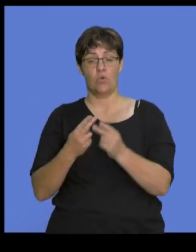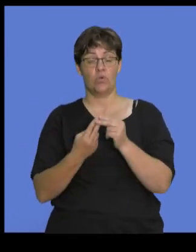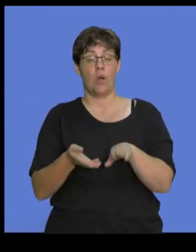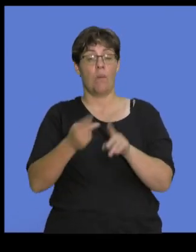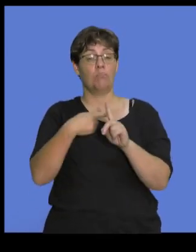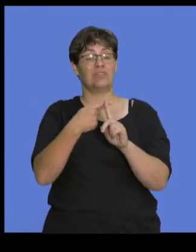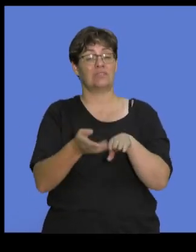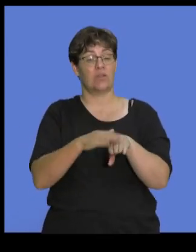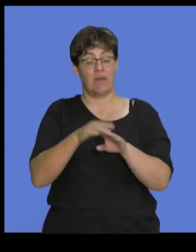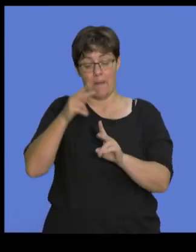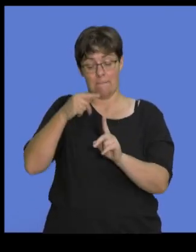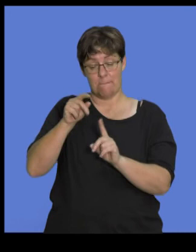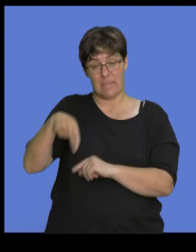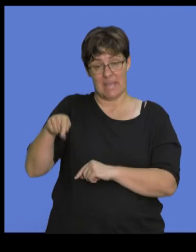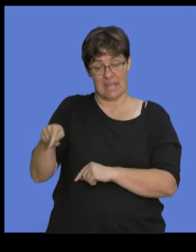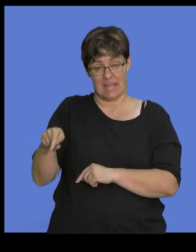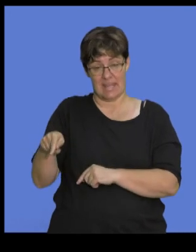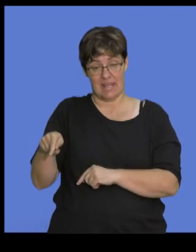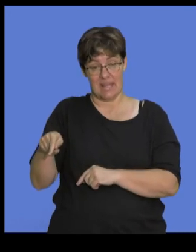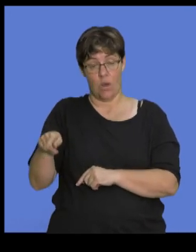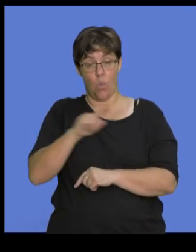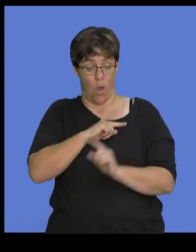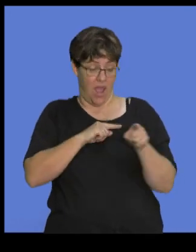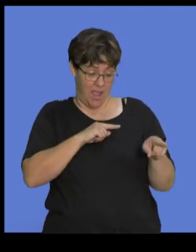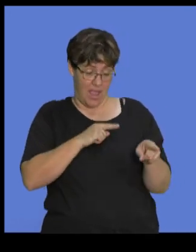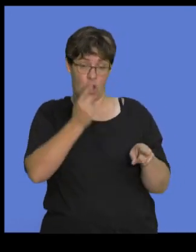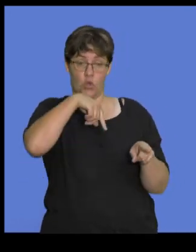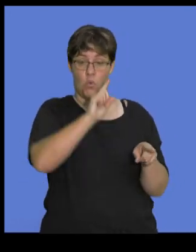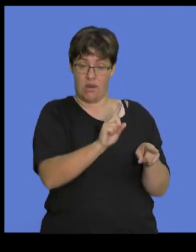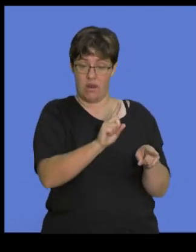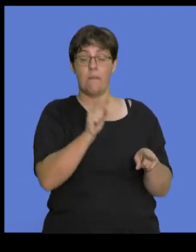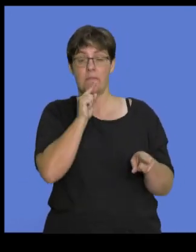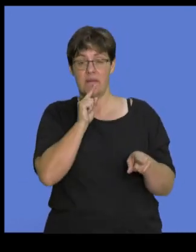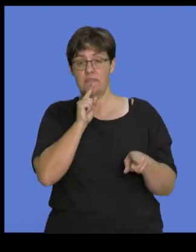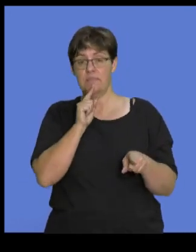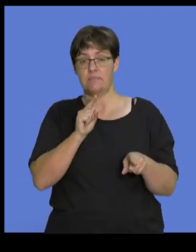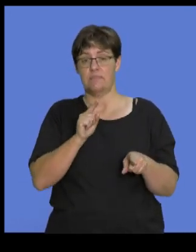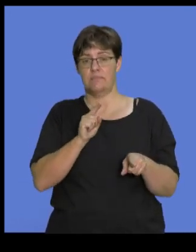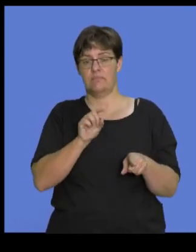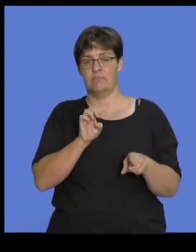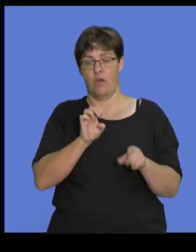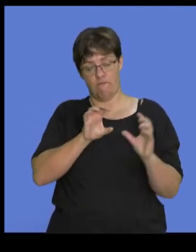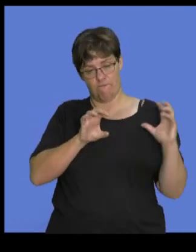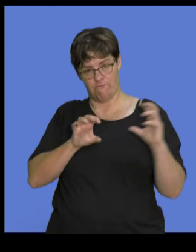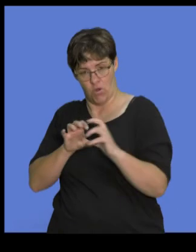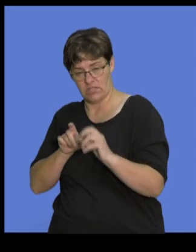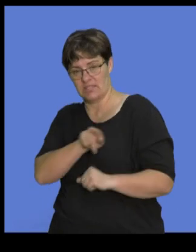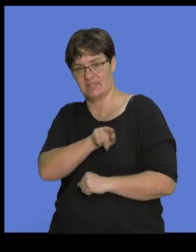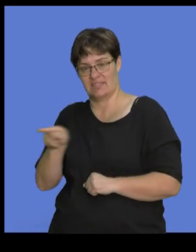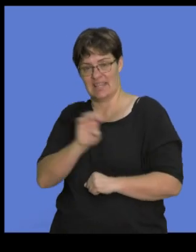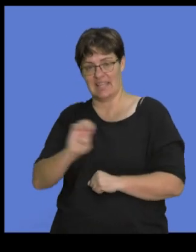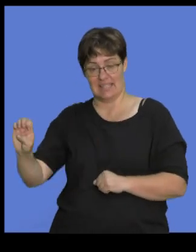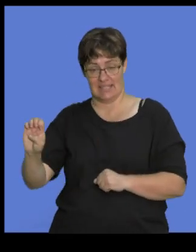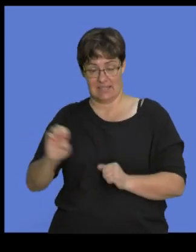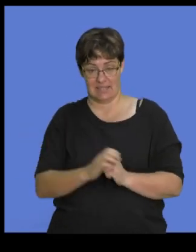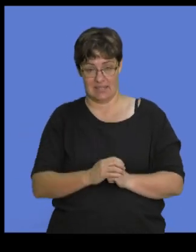positive charge here at point P, due to Q1, it will experience a force to the east because those